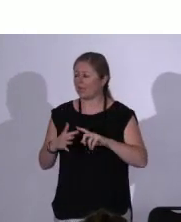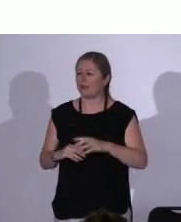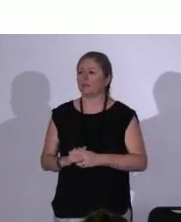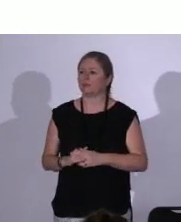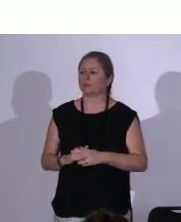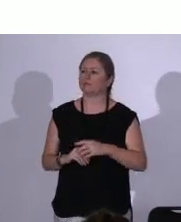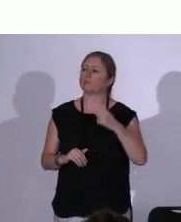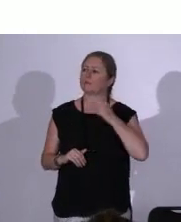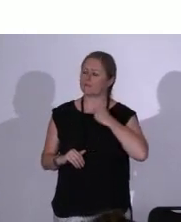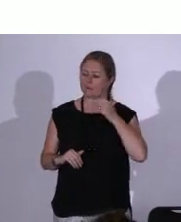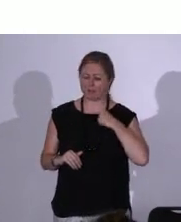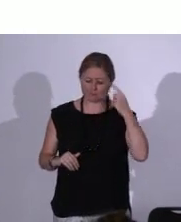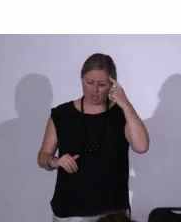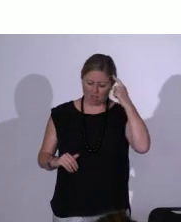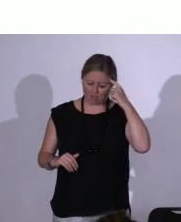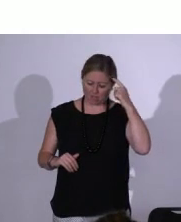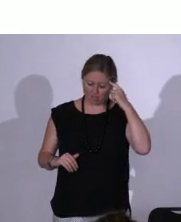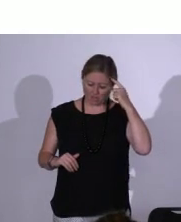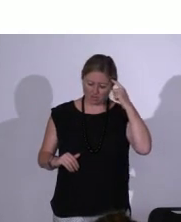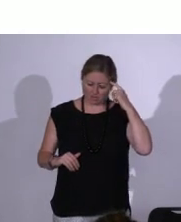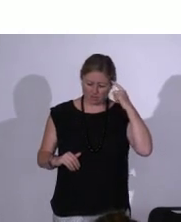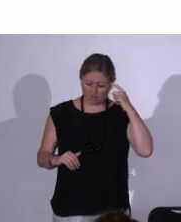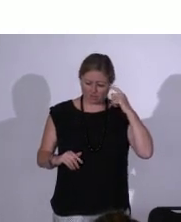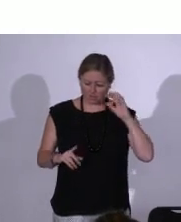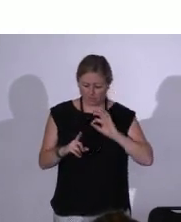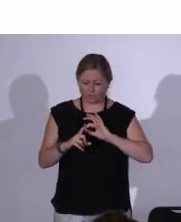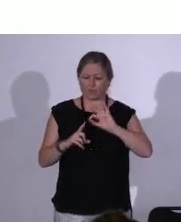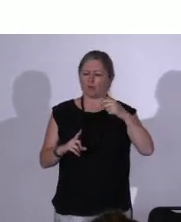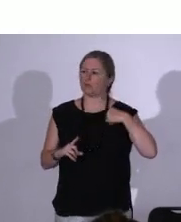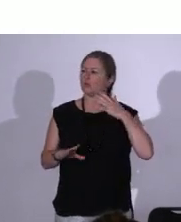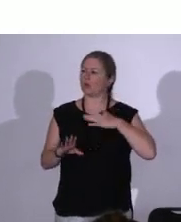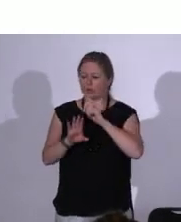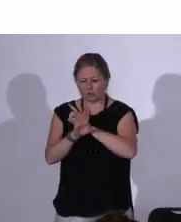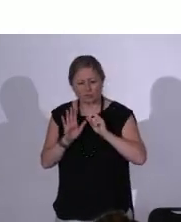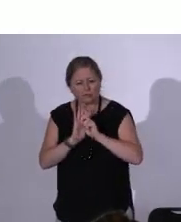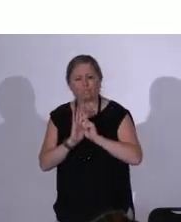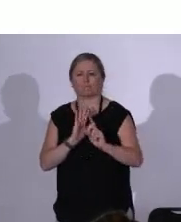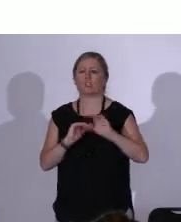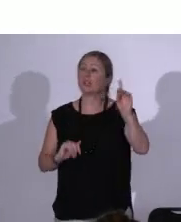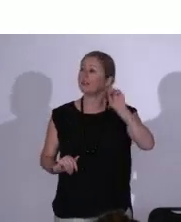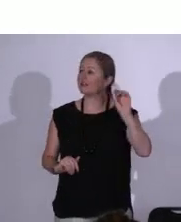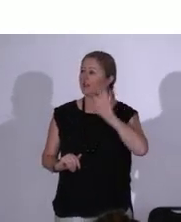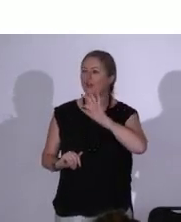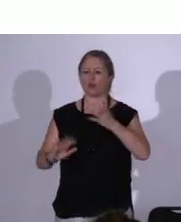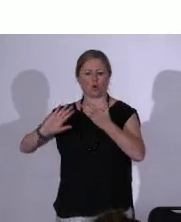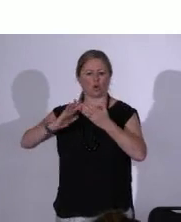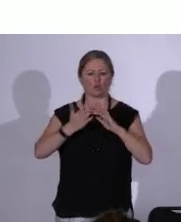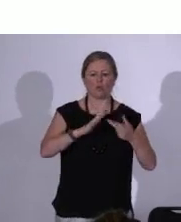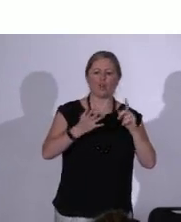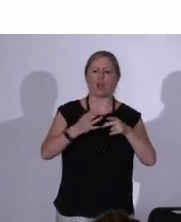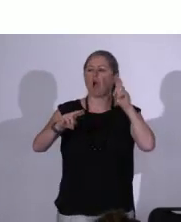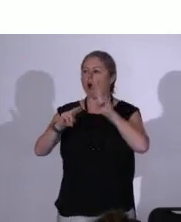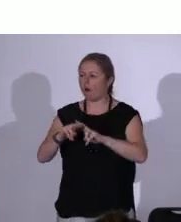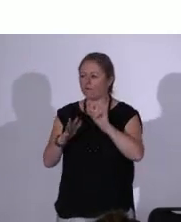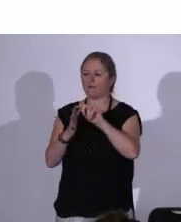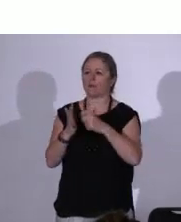has evolved is, and something I want to be quite assertive about, is that today is not a community of practice. Today